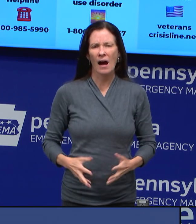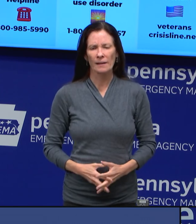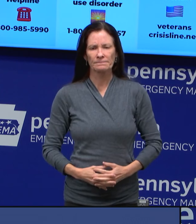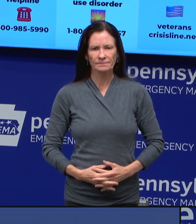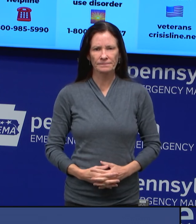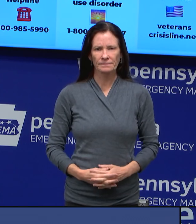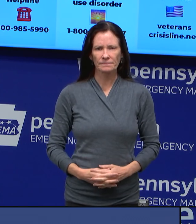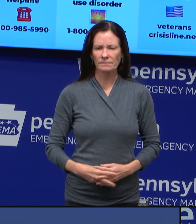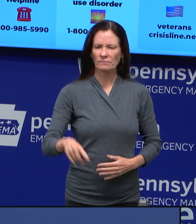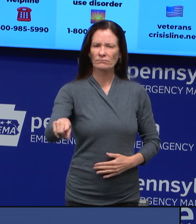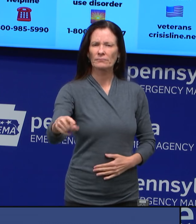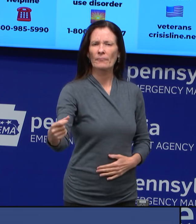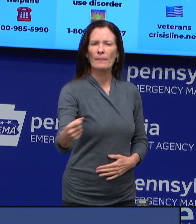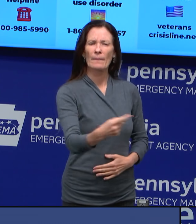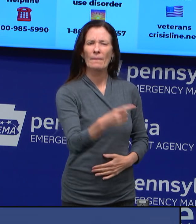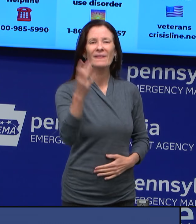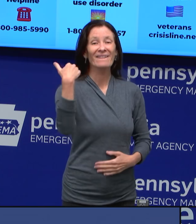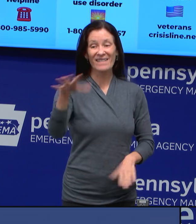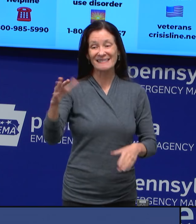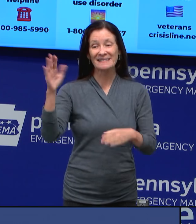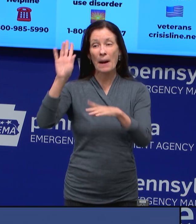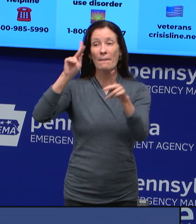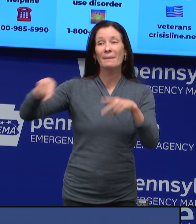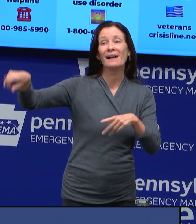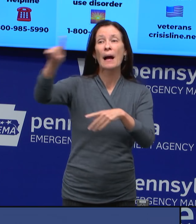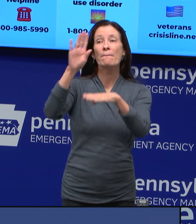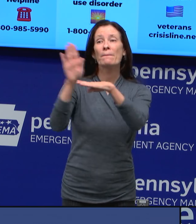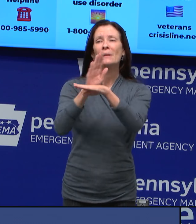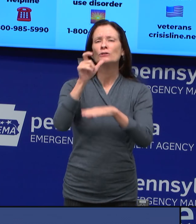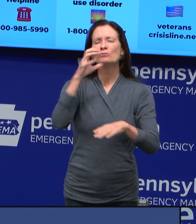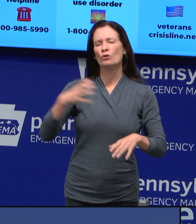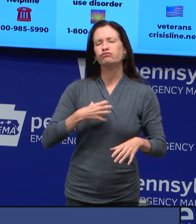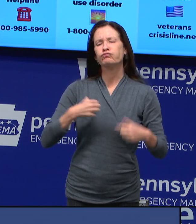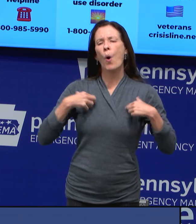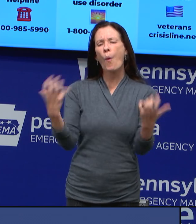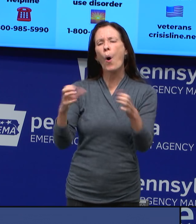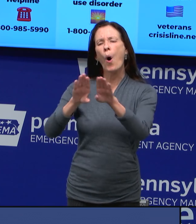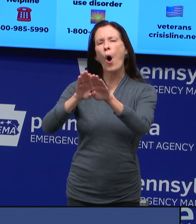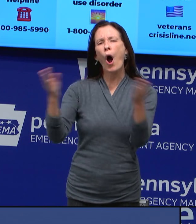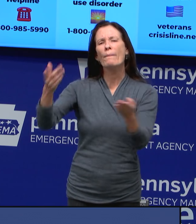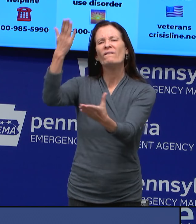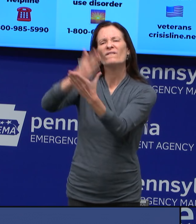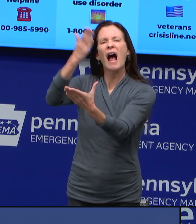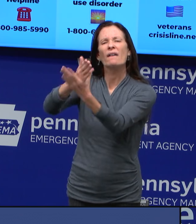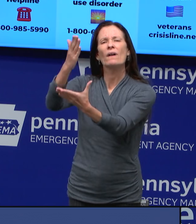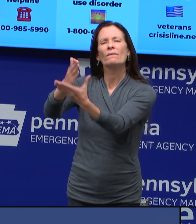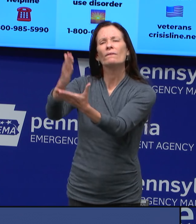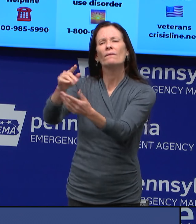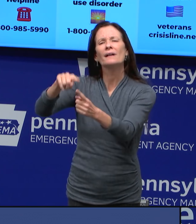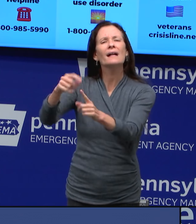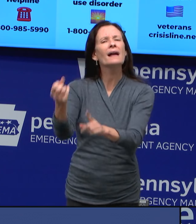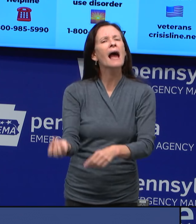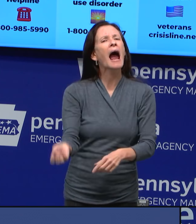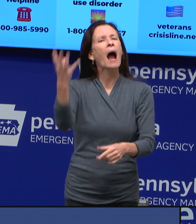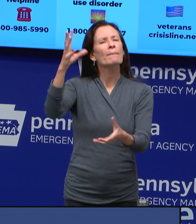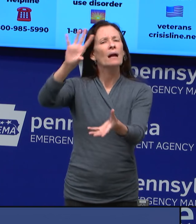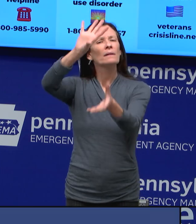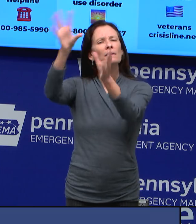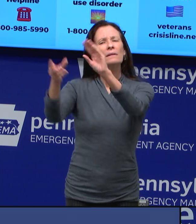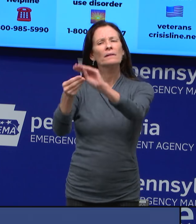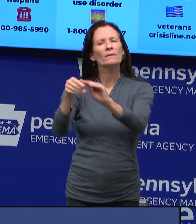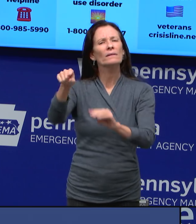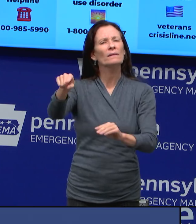the response to criticism from some state lawmakers is that it's too much of government big brother imposing itself and punishing